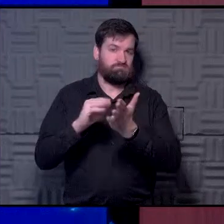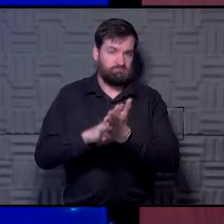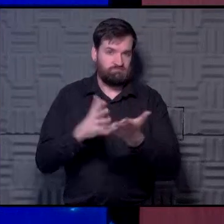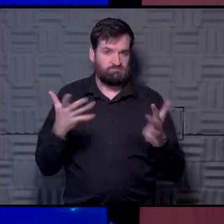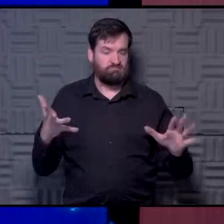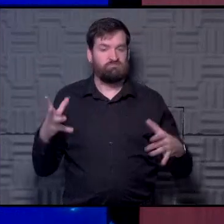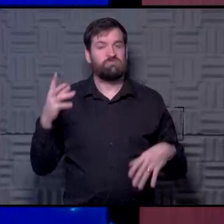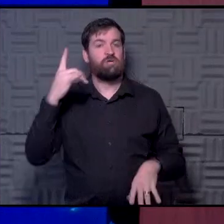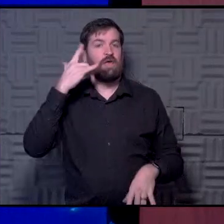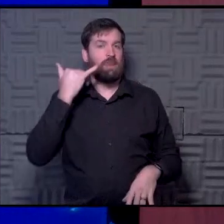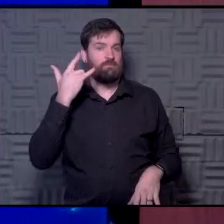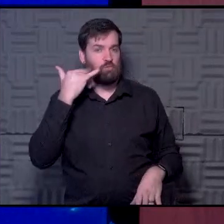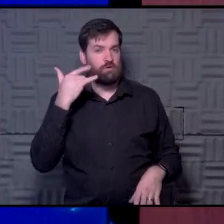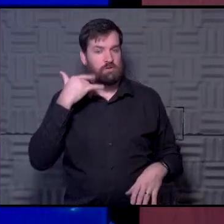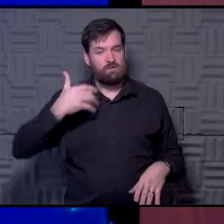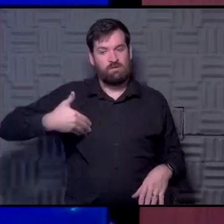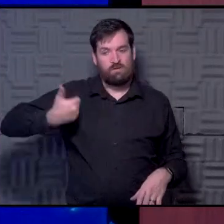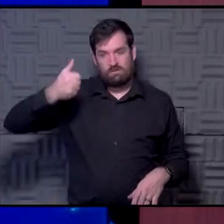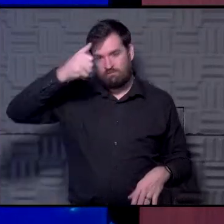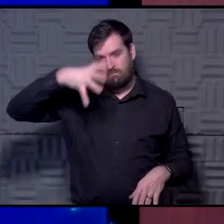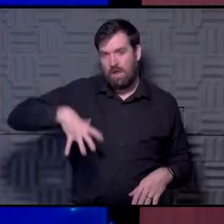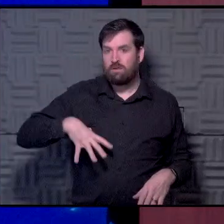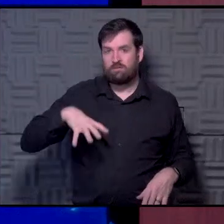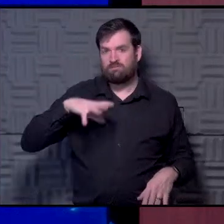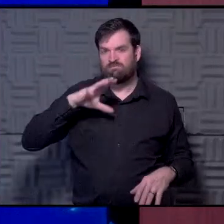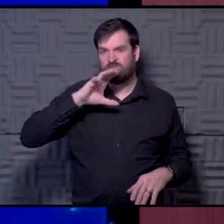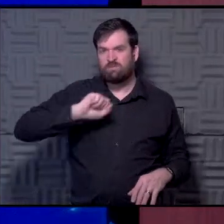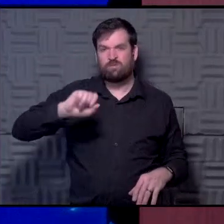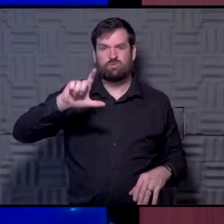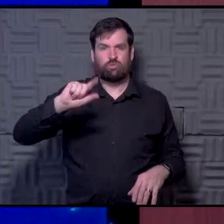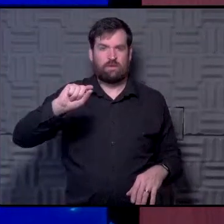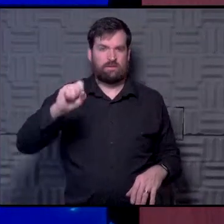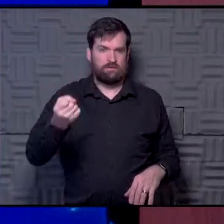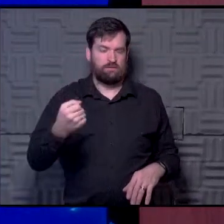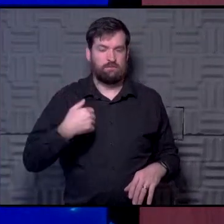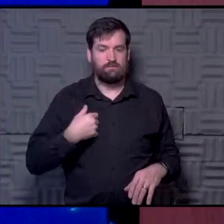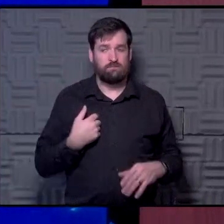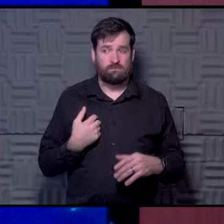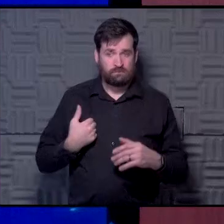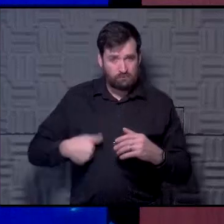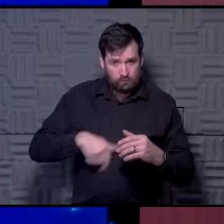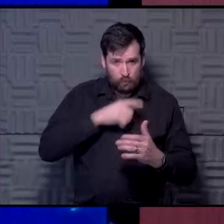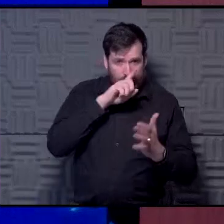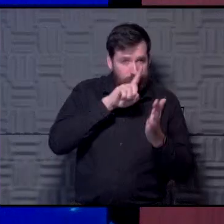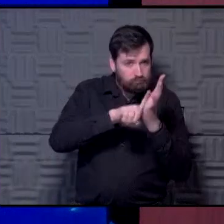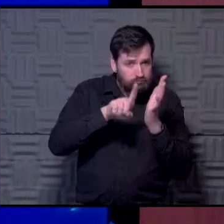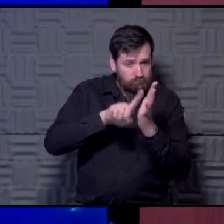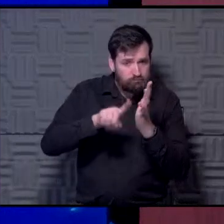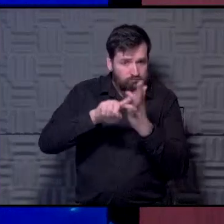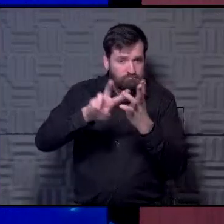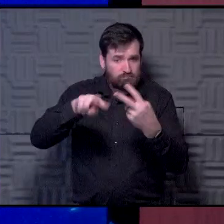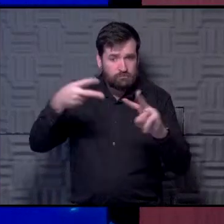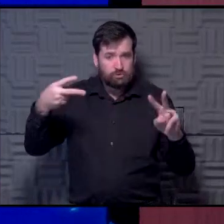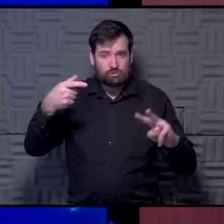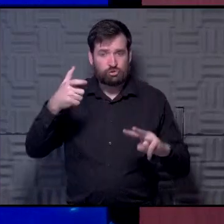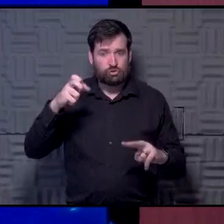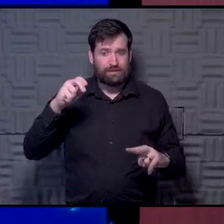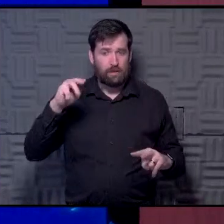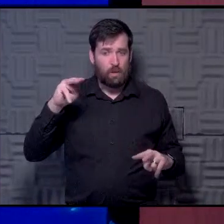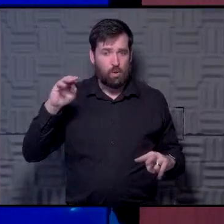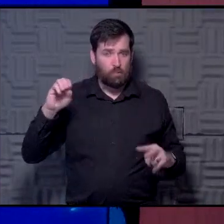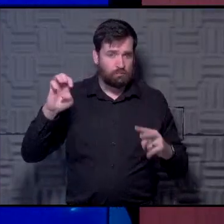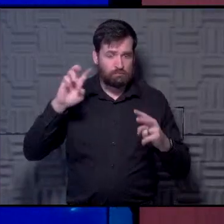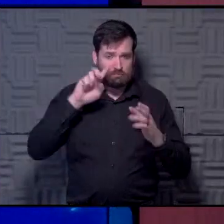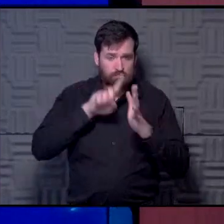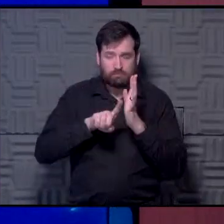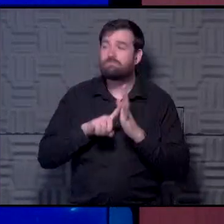in California, both in young men. I think they were in their 20s. Are we doing genome sequencing, and what do you think about that new strain? Is